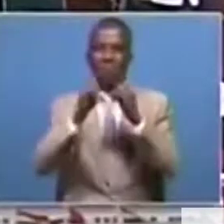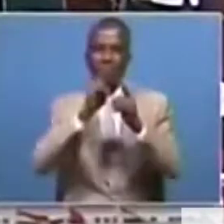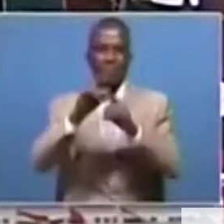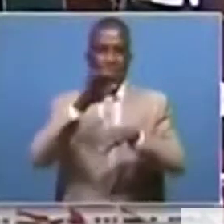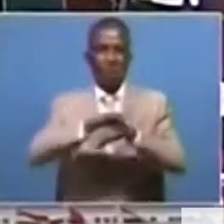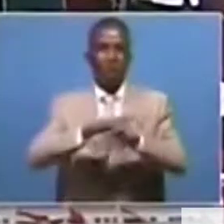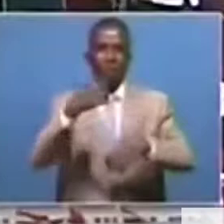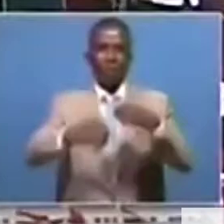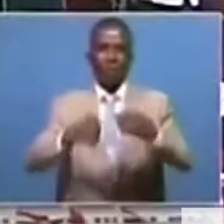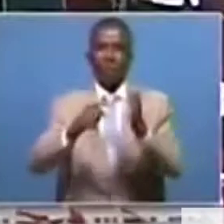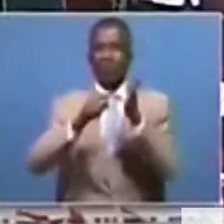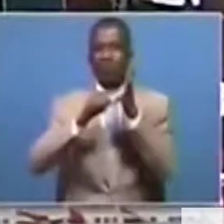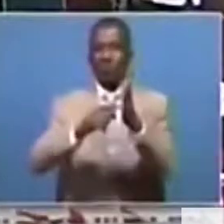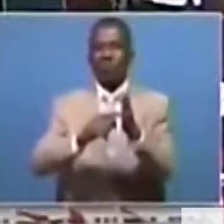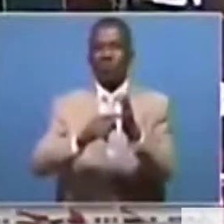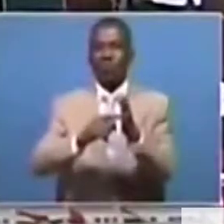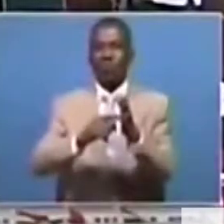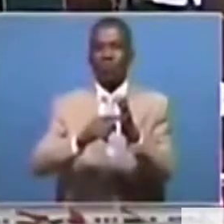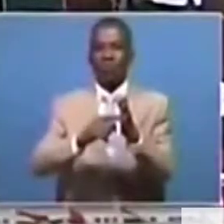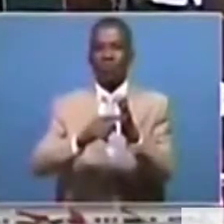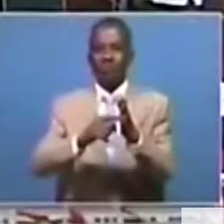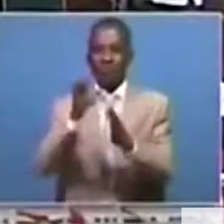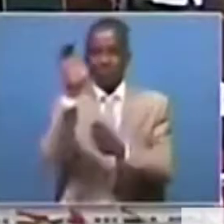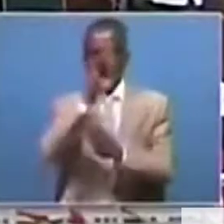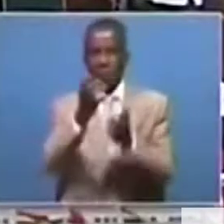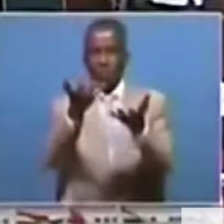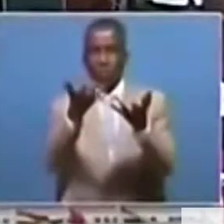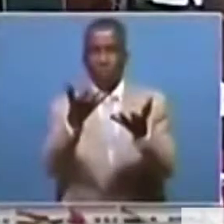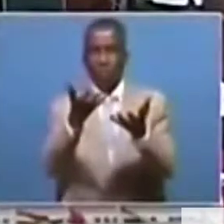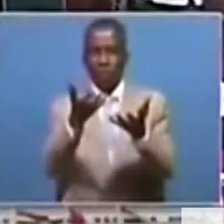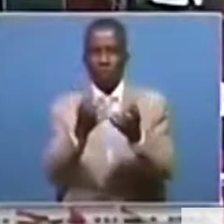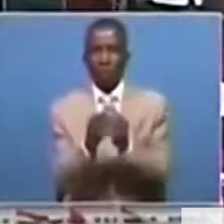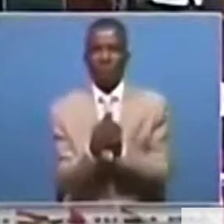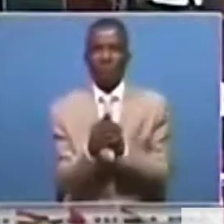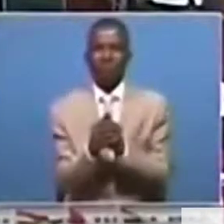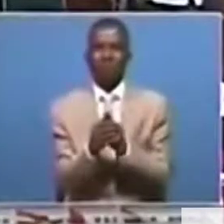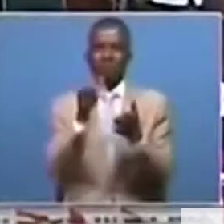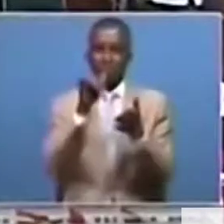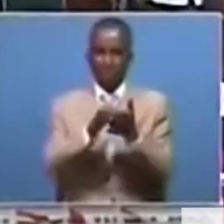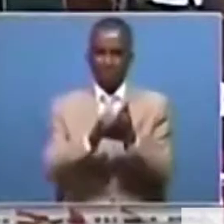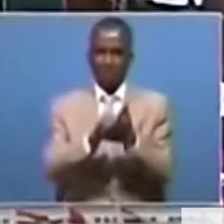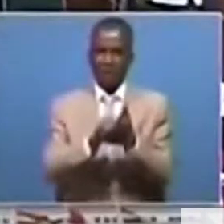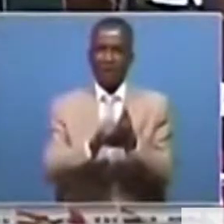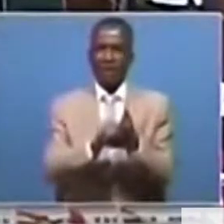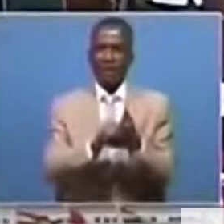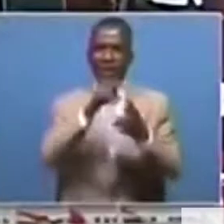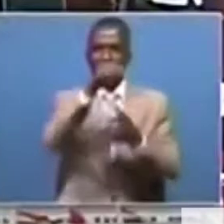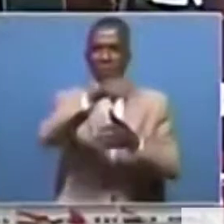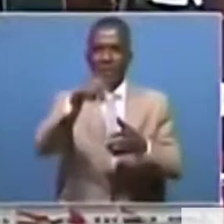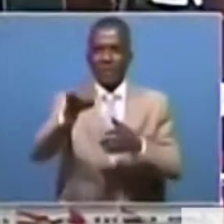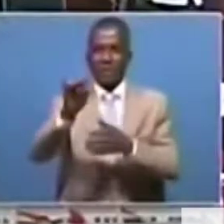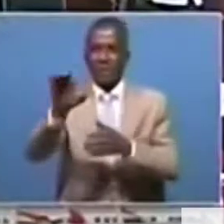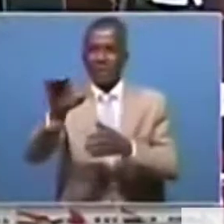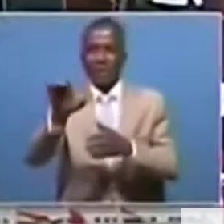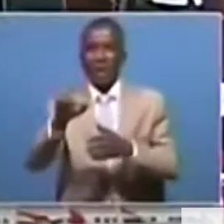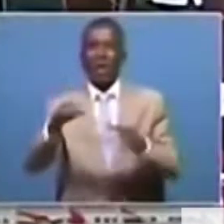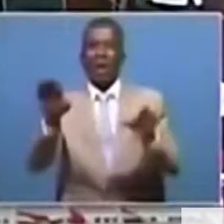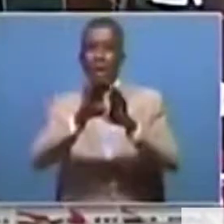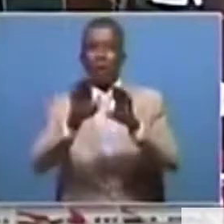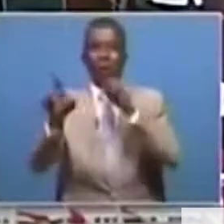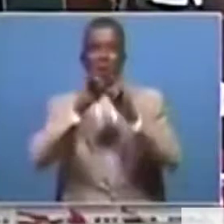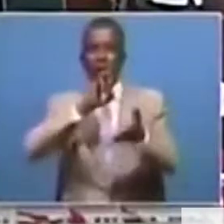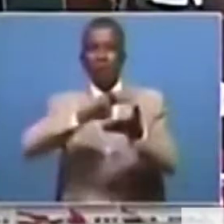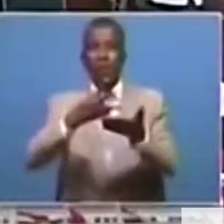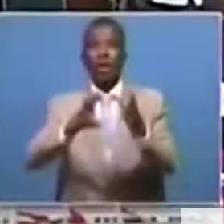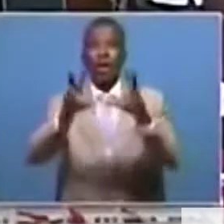was on him to prove the reliefs he is seeking. This position of the respondents to close their case without adducing